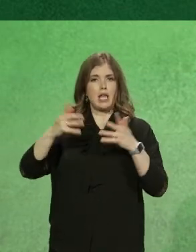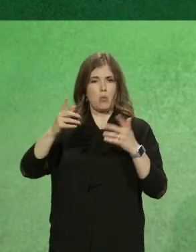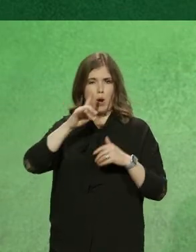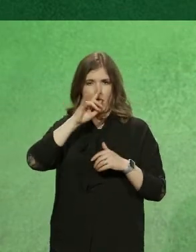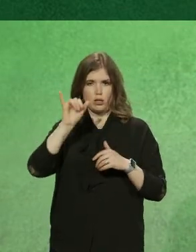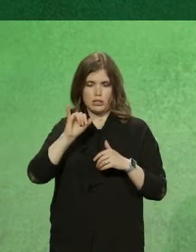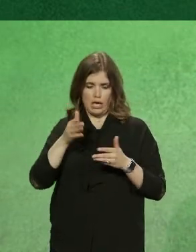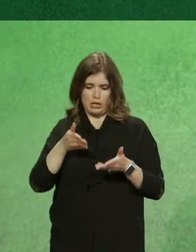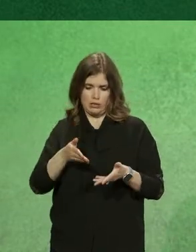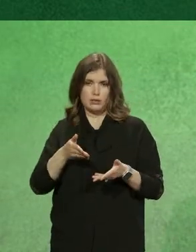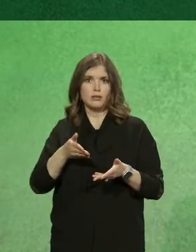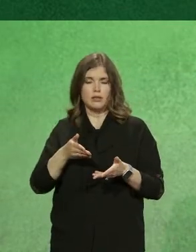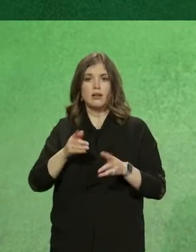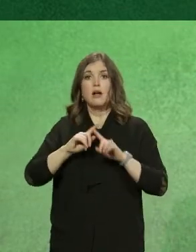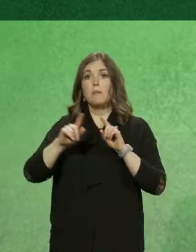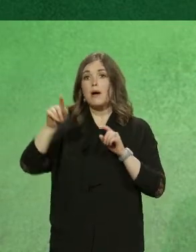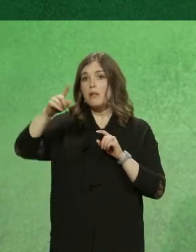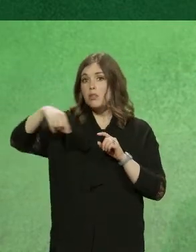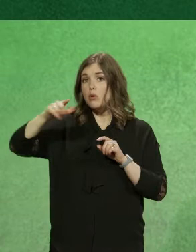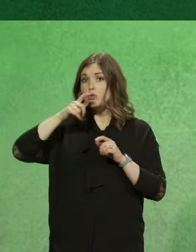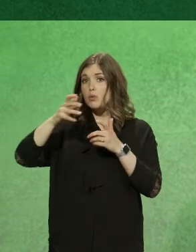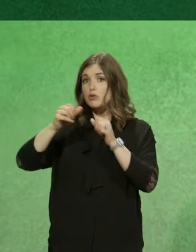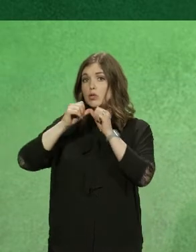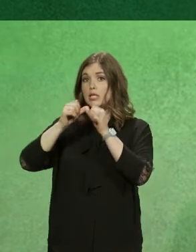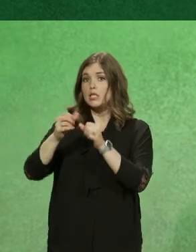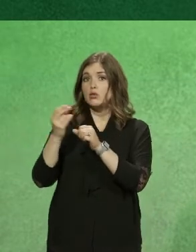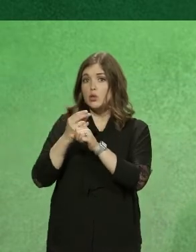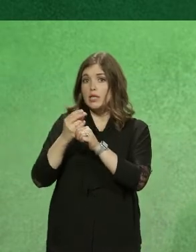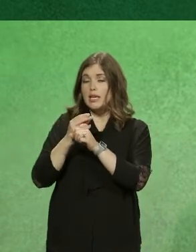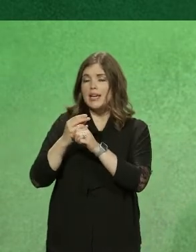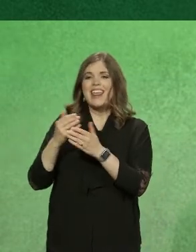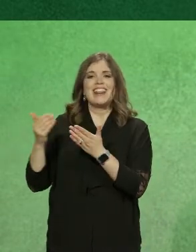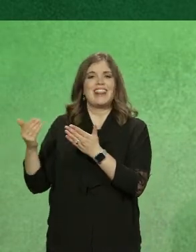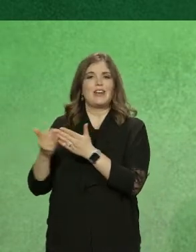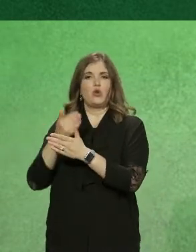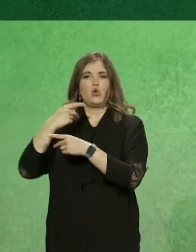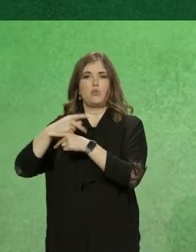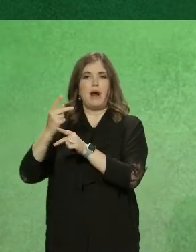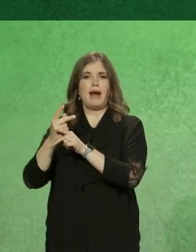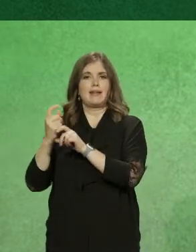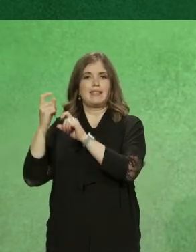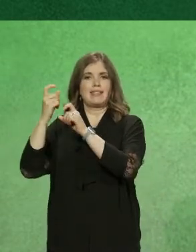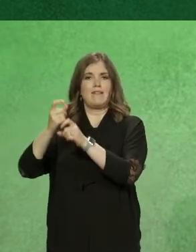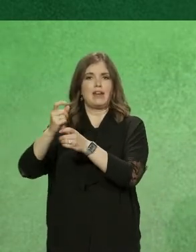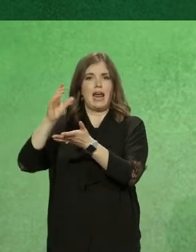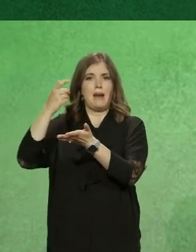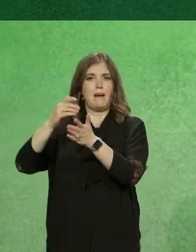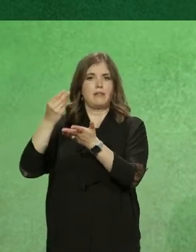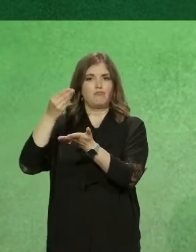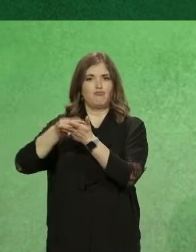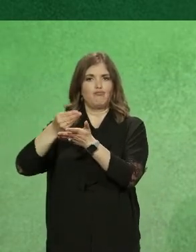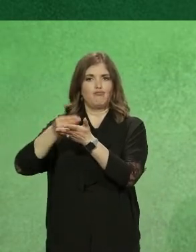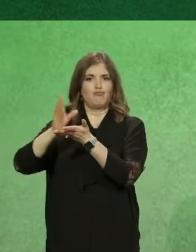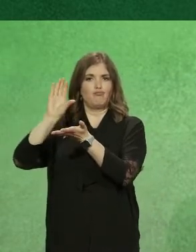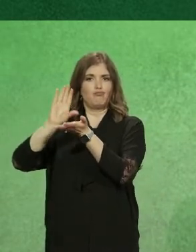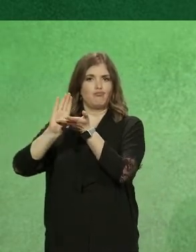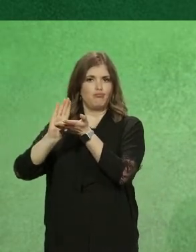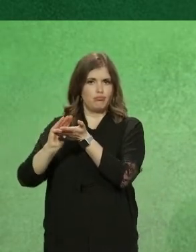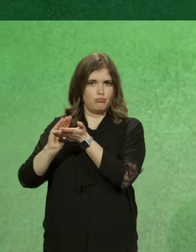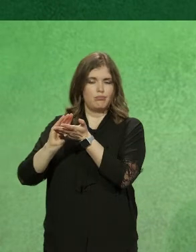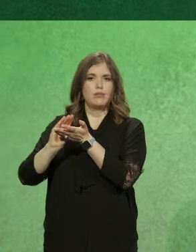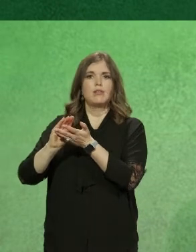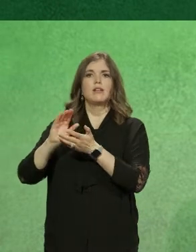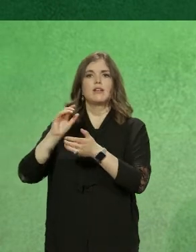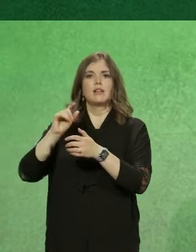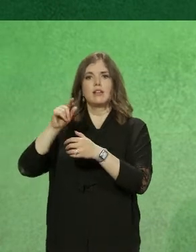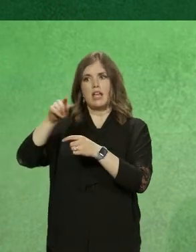continue to want to use the product, it is that the new product is given to you at a discount of that product that you have